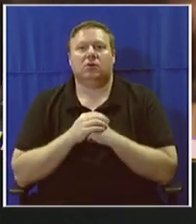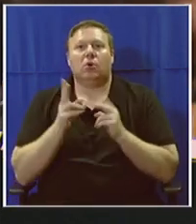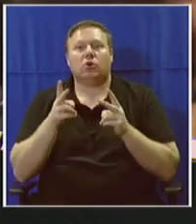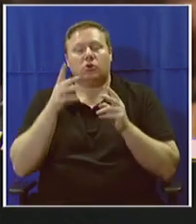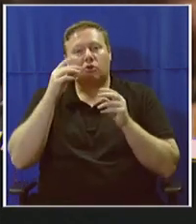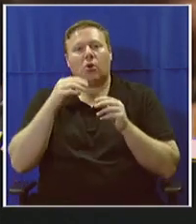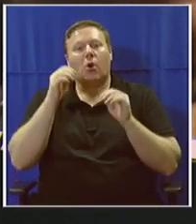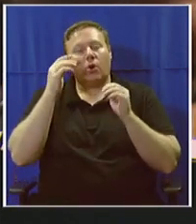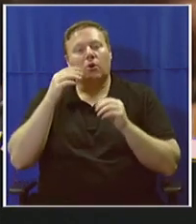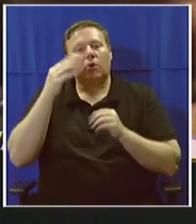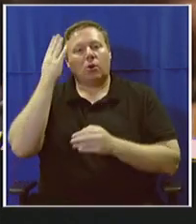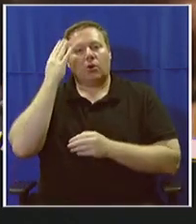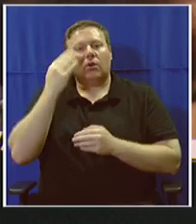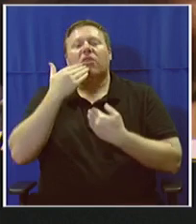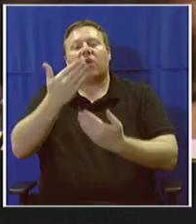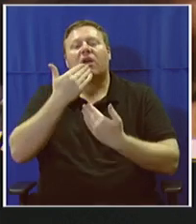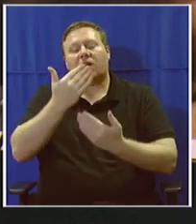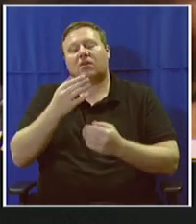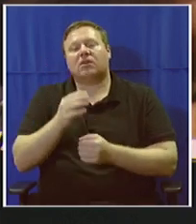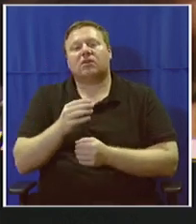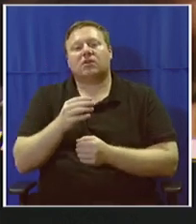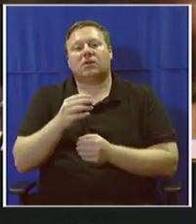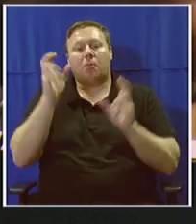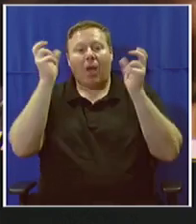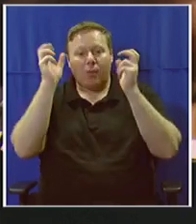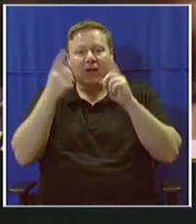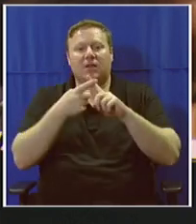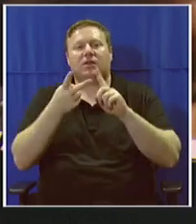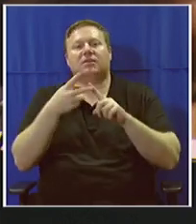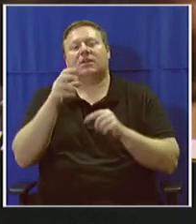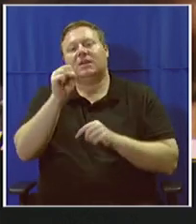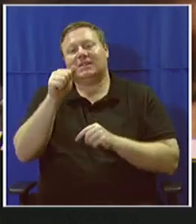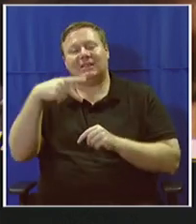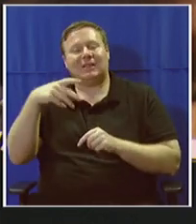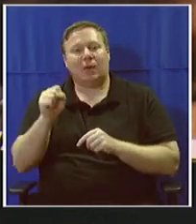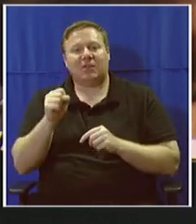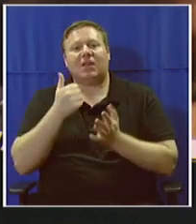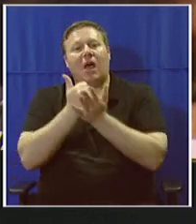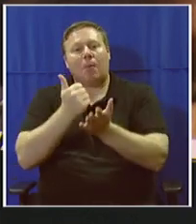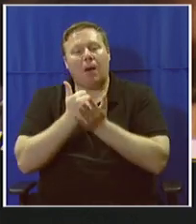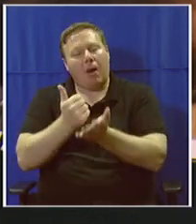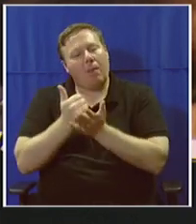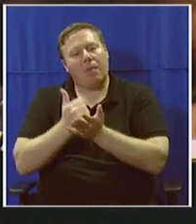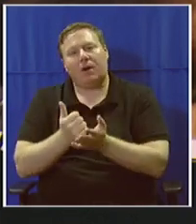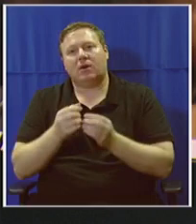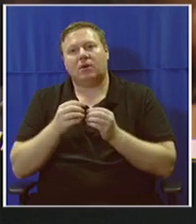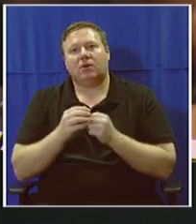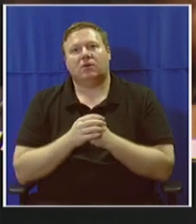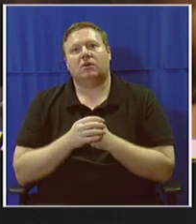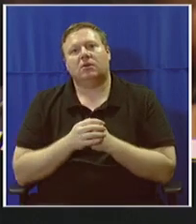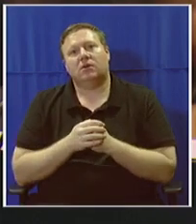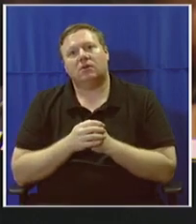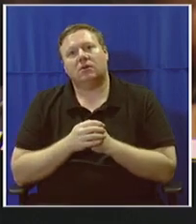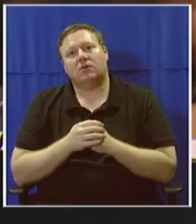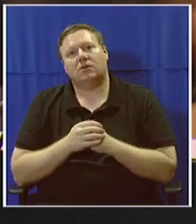the paramedics and South African police service that were dispatched to assist in the carnage.